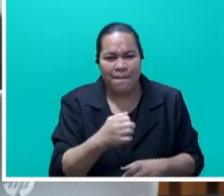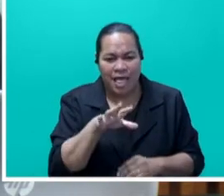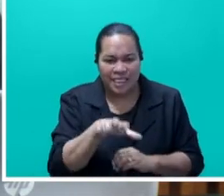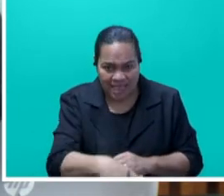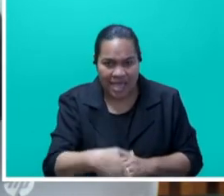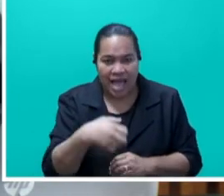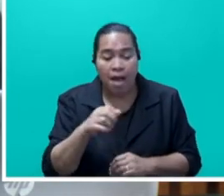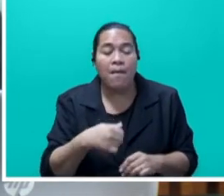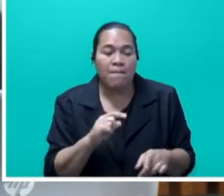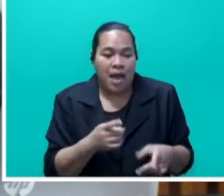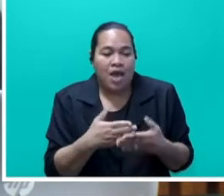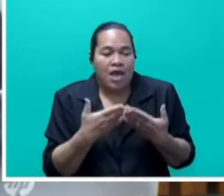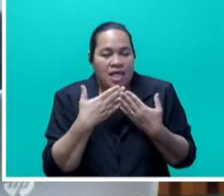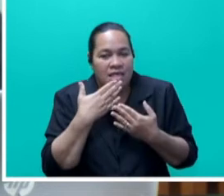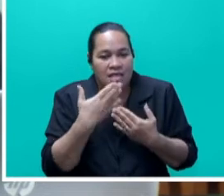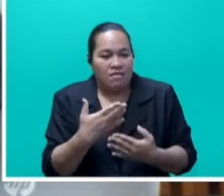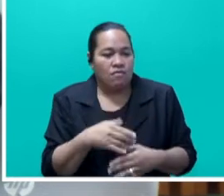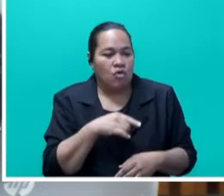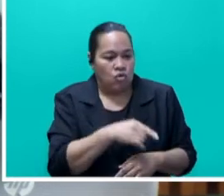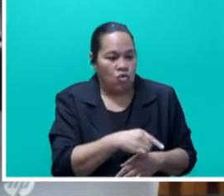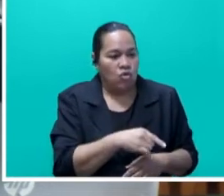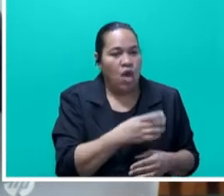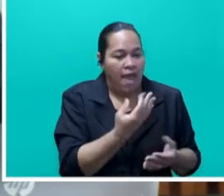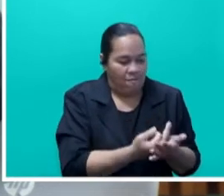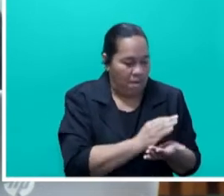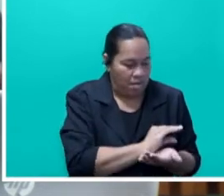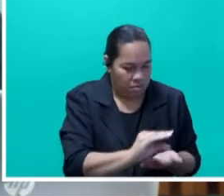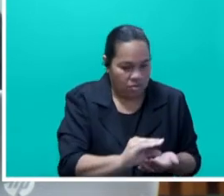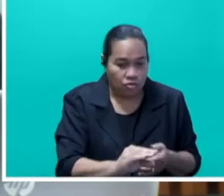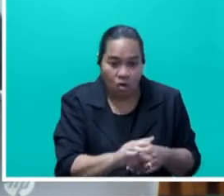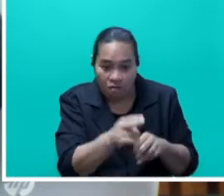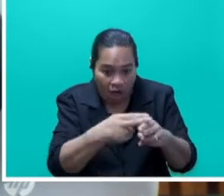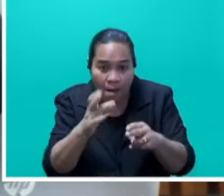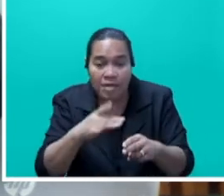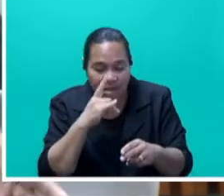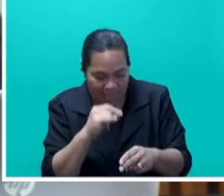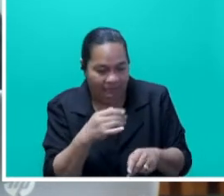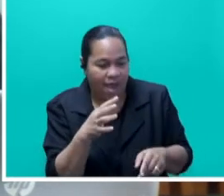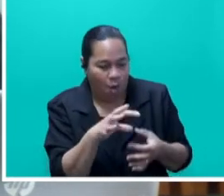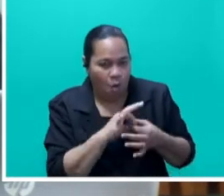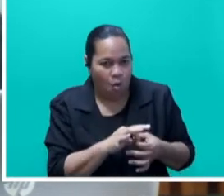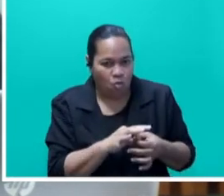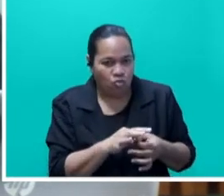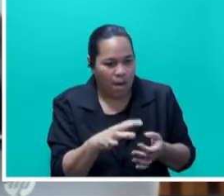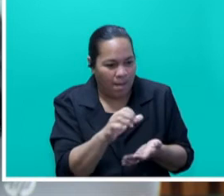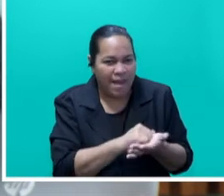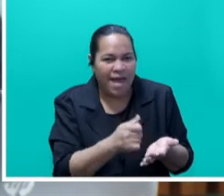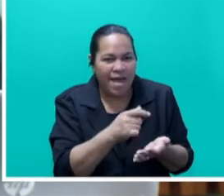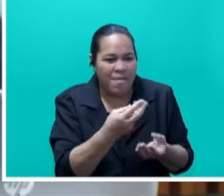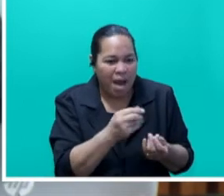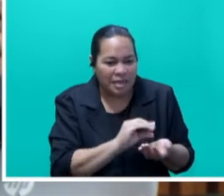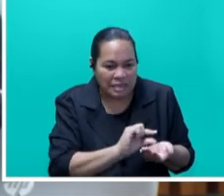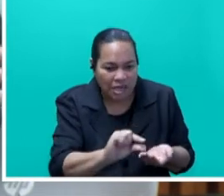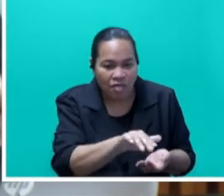allocation that they will own this excavator to undertake. As you know, for ginger cultivation, they need to bring